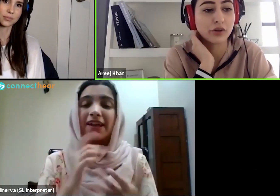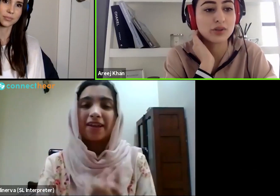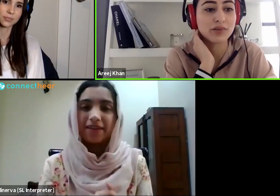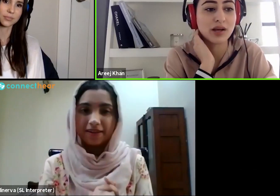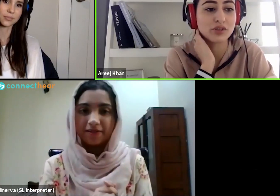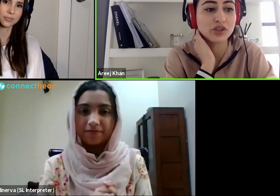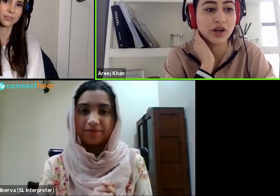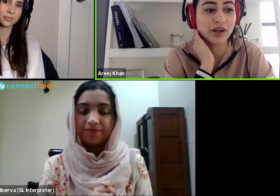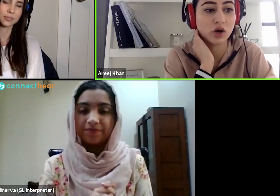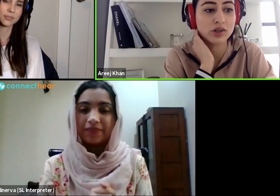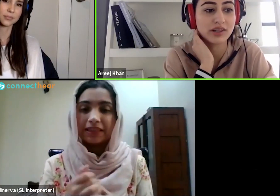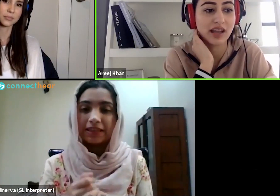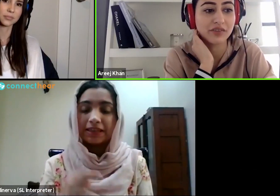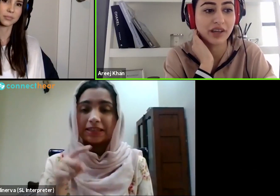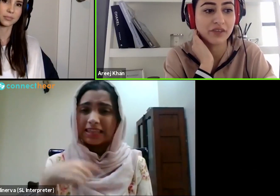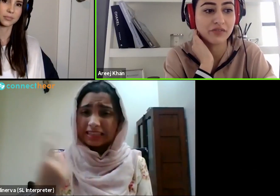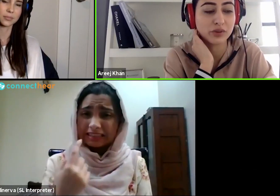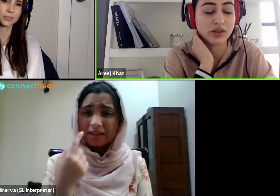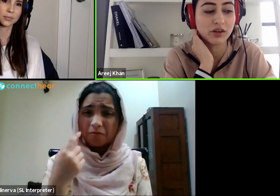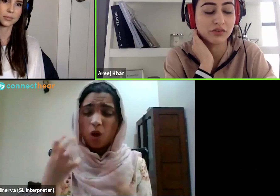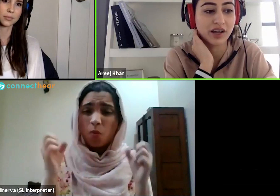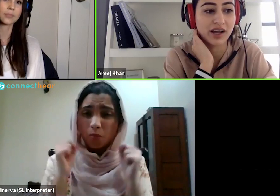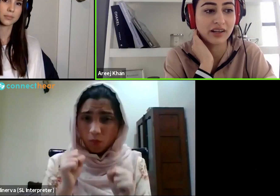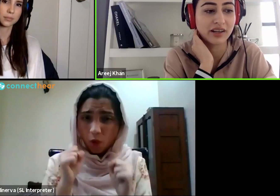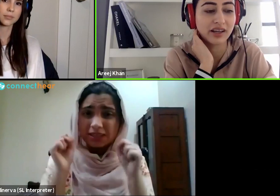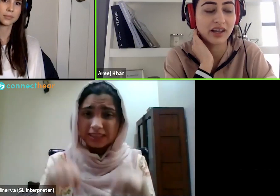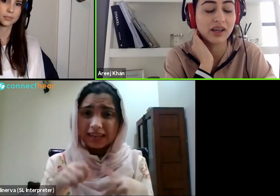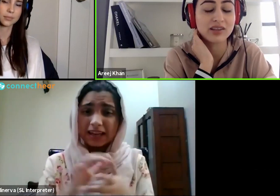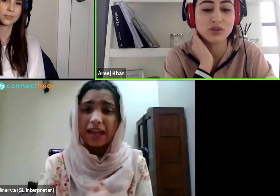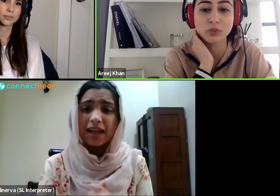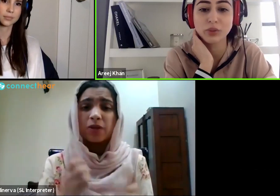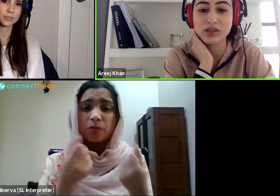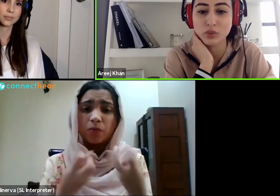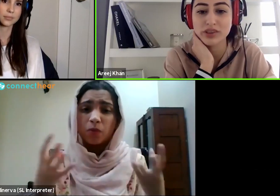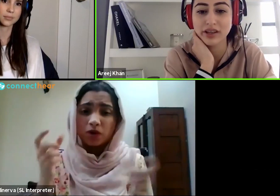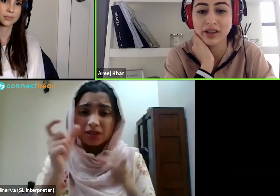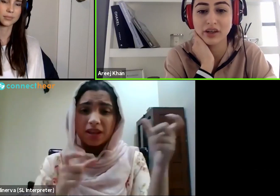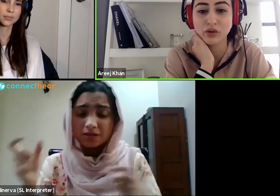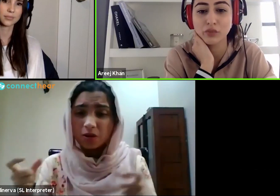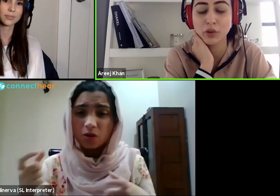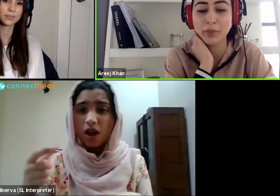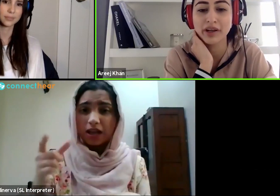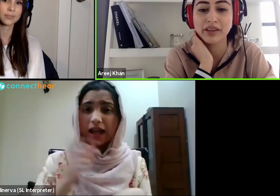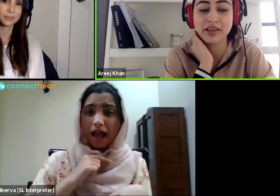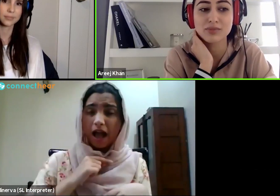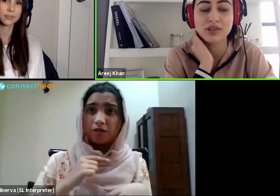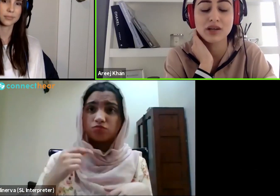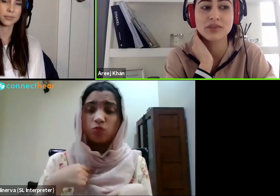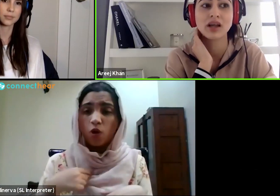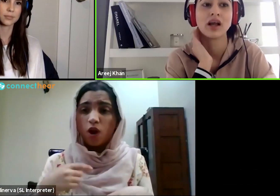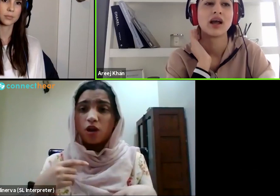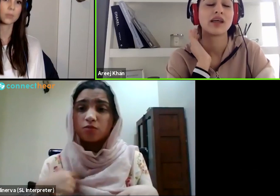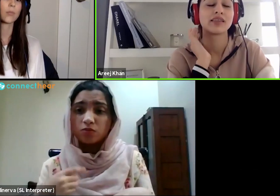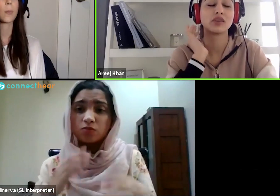hard, sometimes just trying to constantly advocate for yourself, and it can get so exhausting and overwhelming. And I think